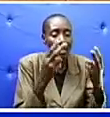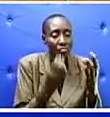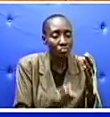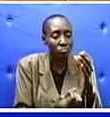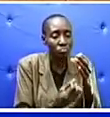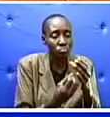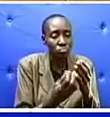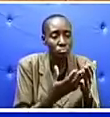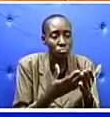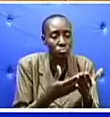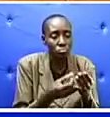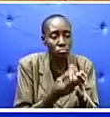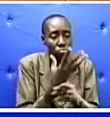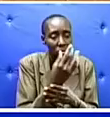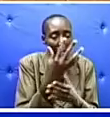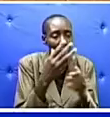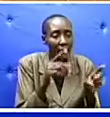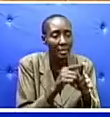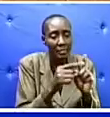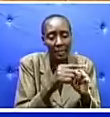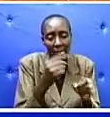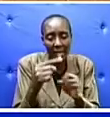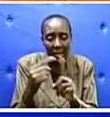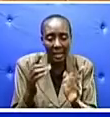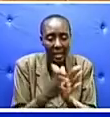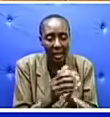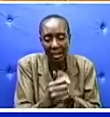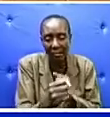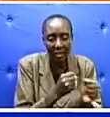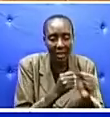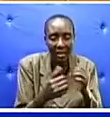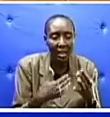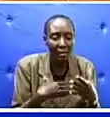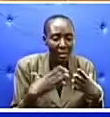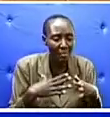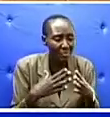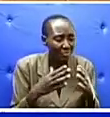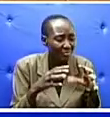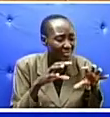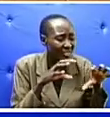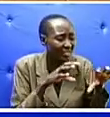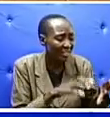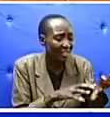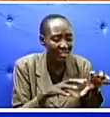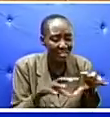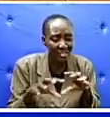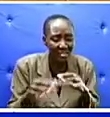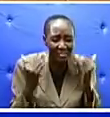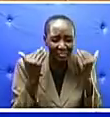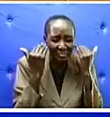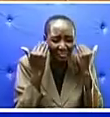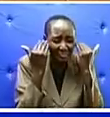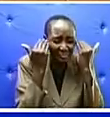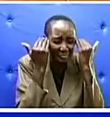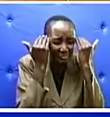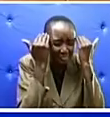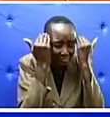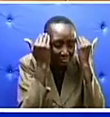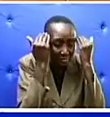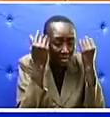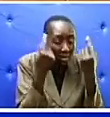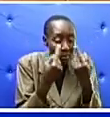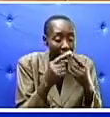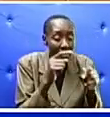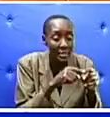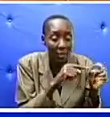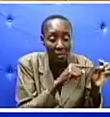of killing, fighting, whatever, because people are strained a lot. Mm-hmm. So at least when they come to those support groups,